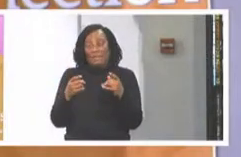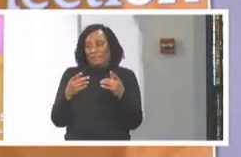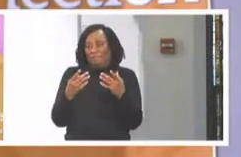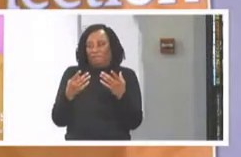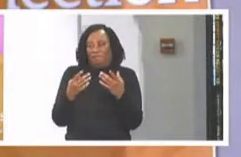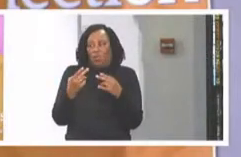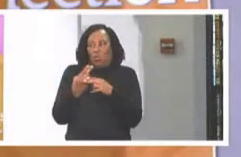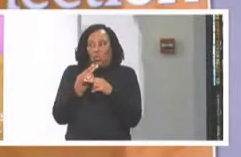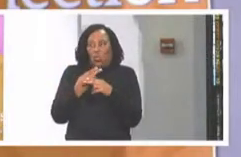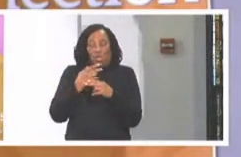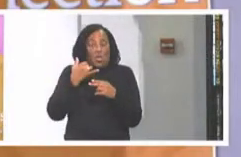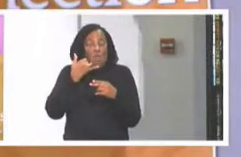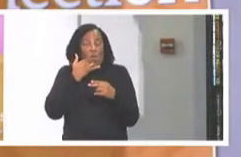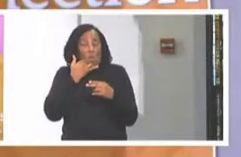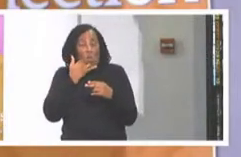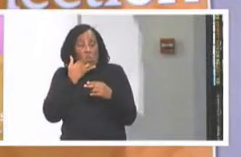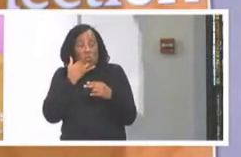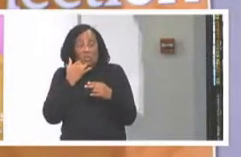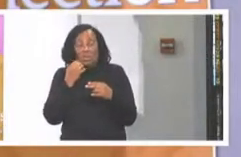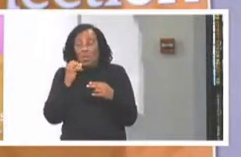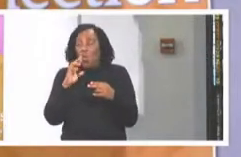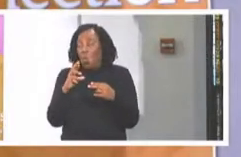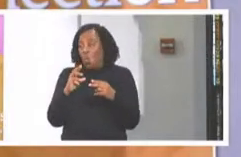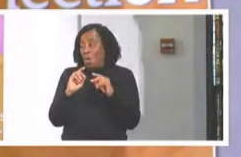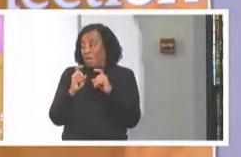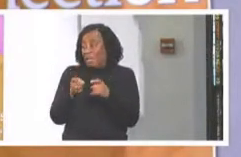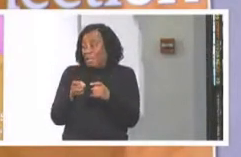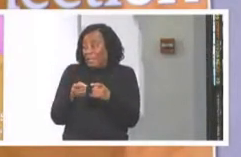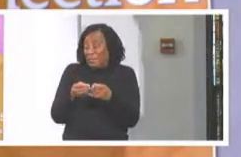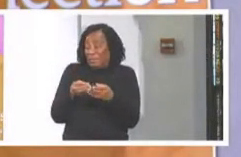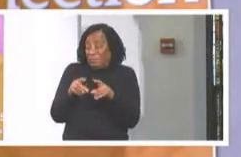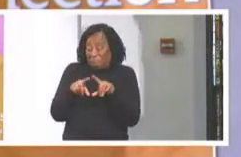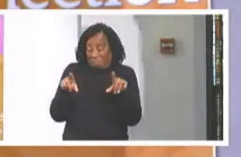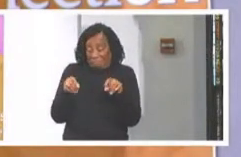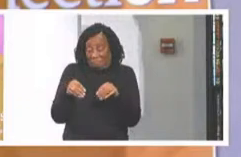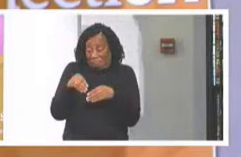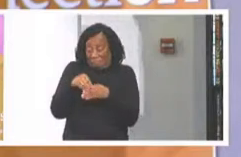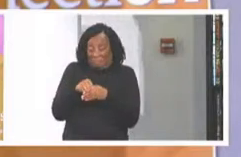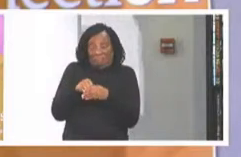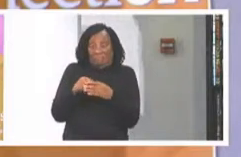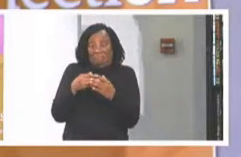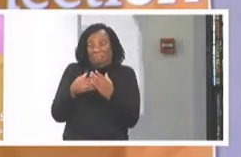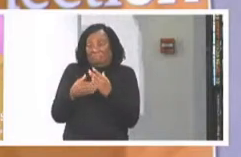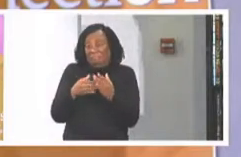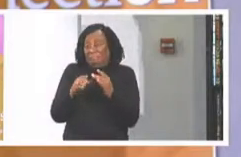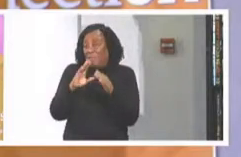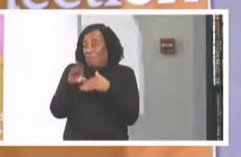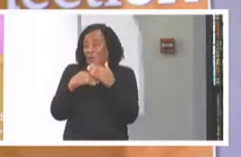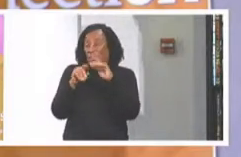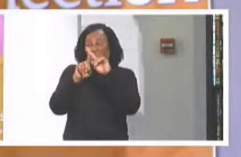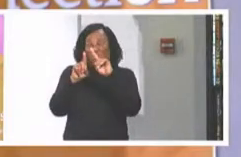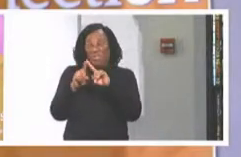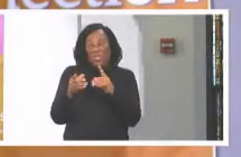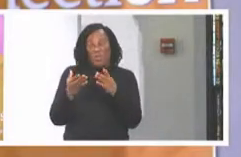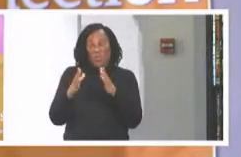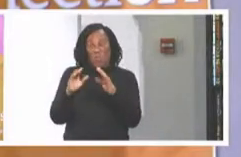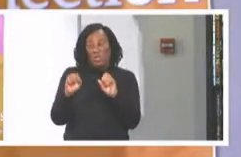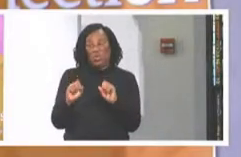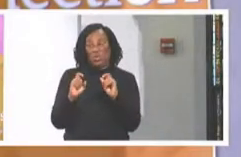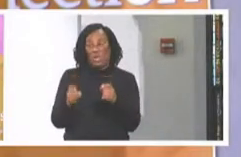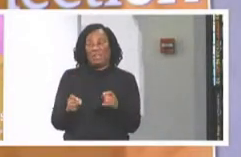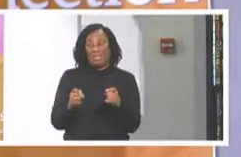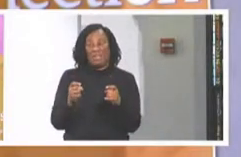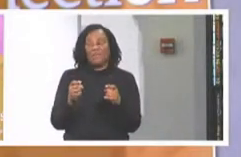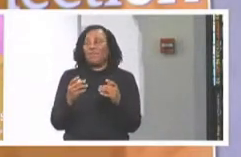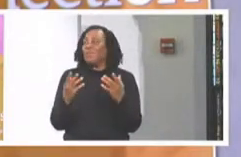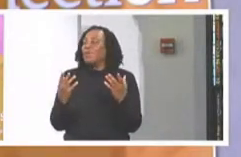this morning. Put your phone up. You can look at the screen. These are all the ways that you can give to Bethel. We're going to pray together real quick. What you're